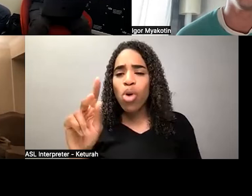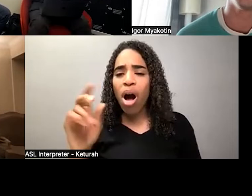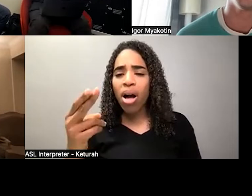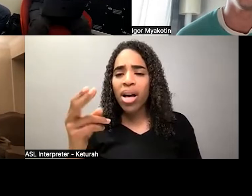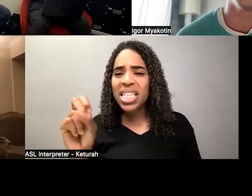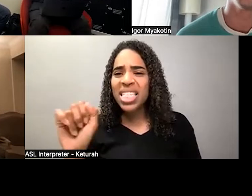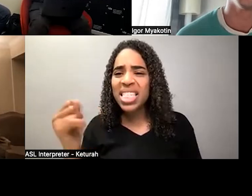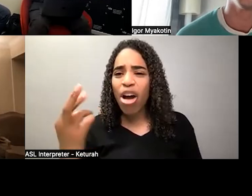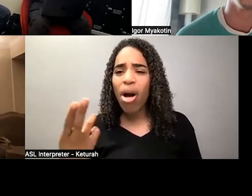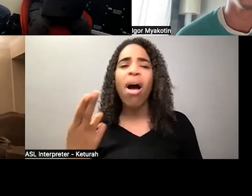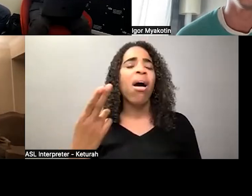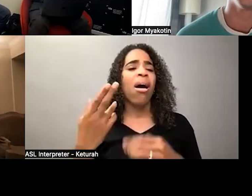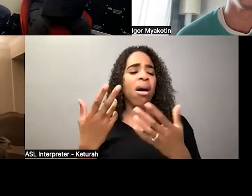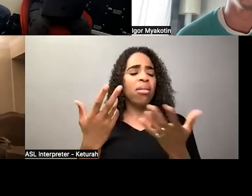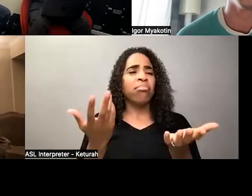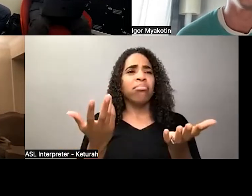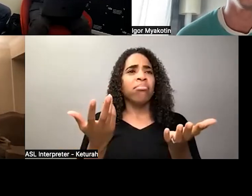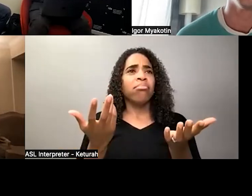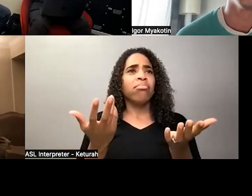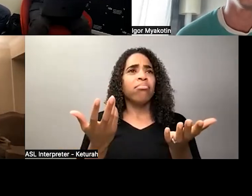you safeguard your,